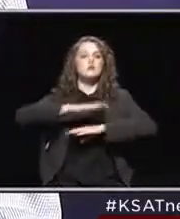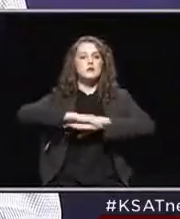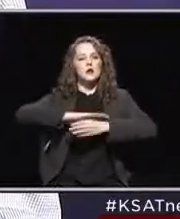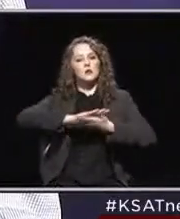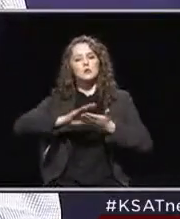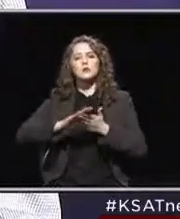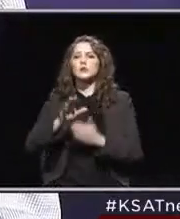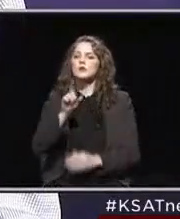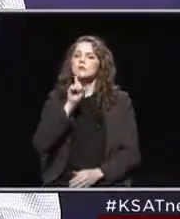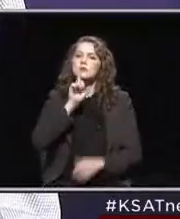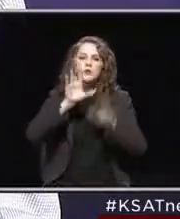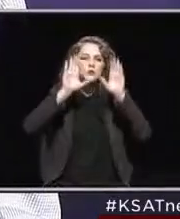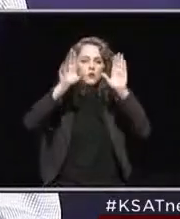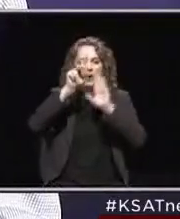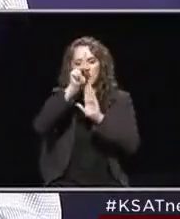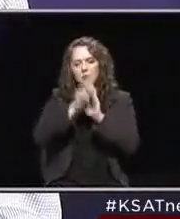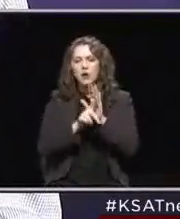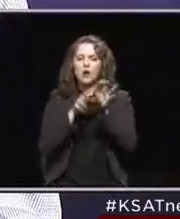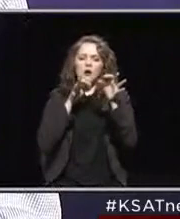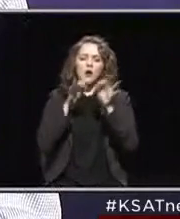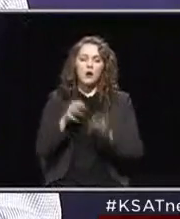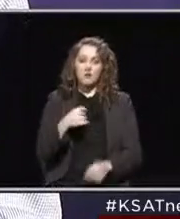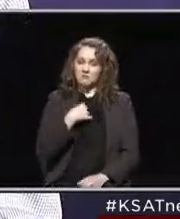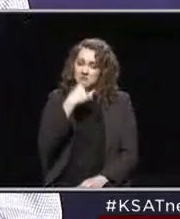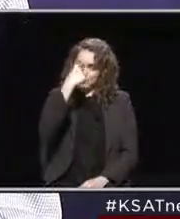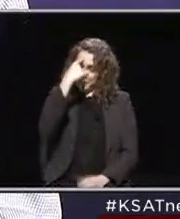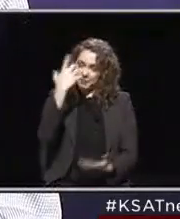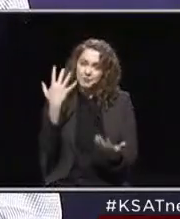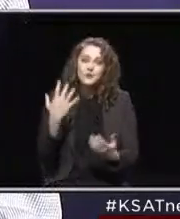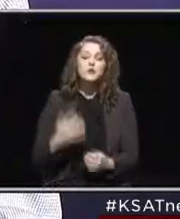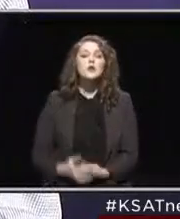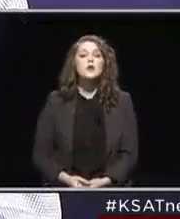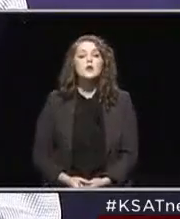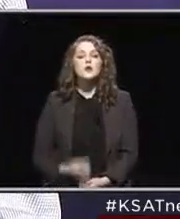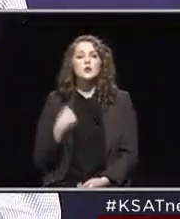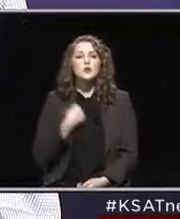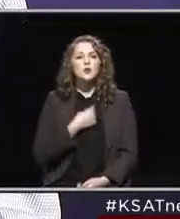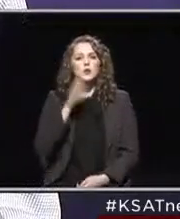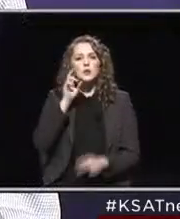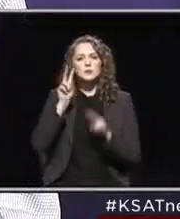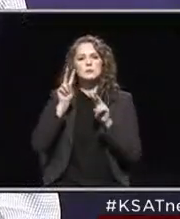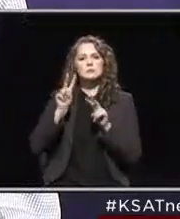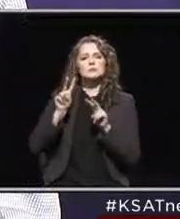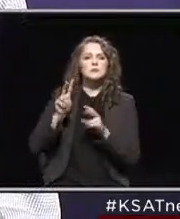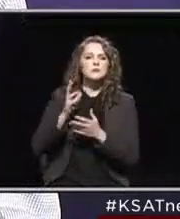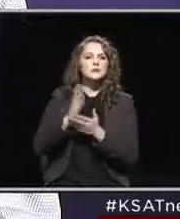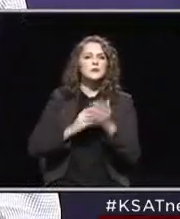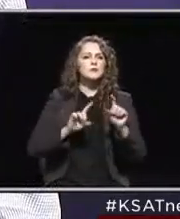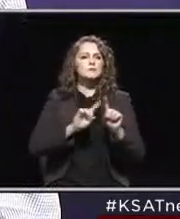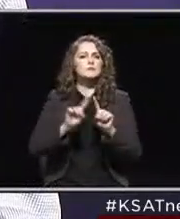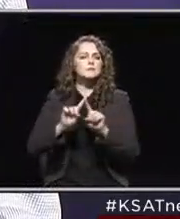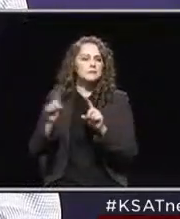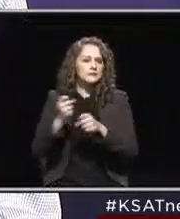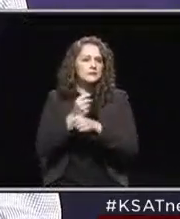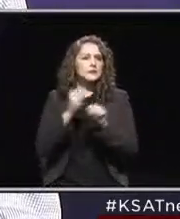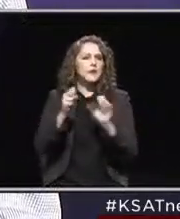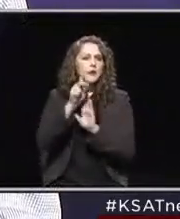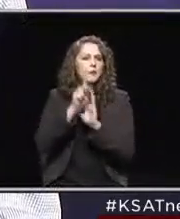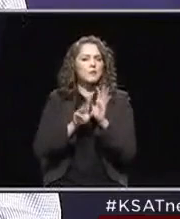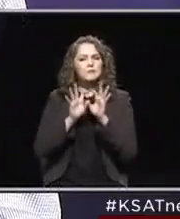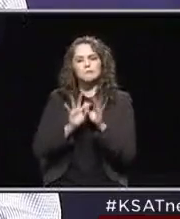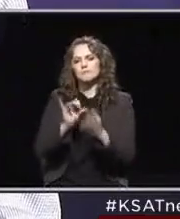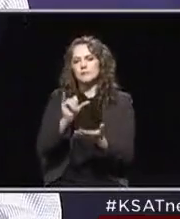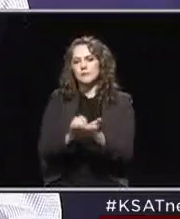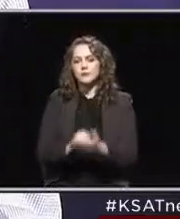laid out some wonderful protocols, I thought. So we'll be looking at some of the safeguards that probably ought to go in with that.